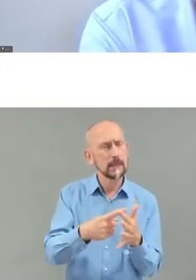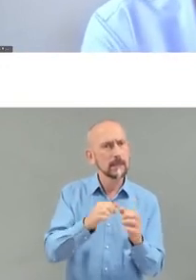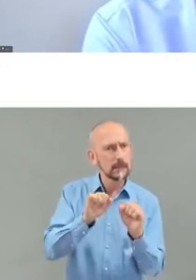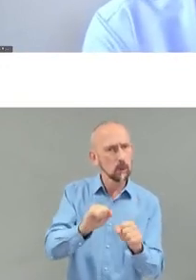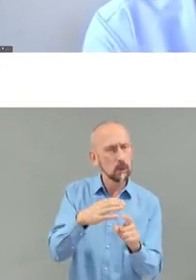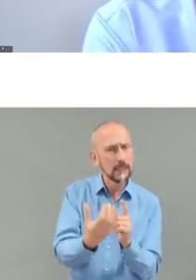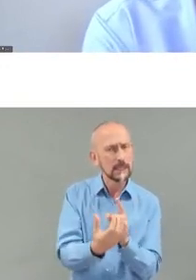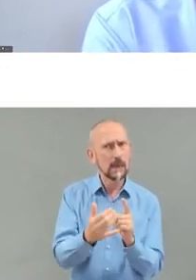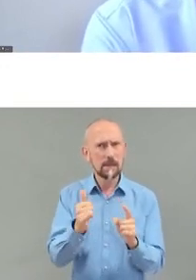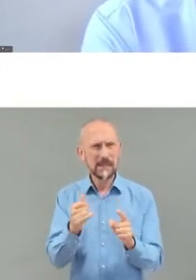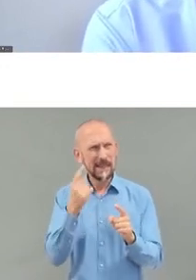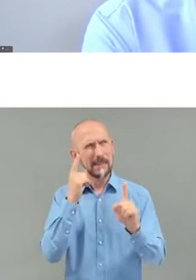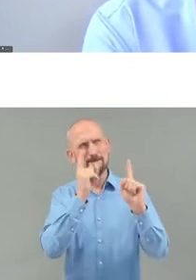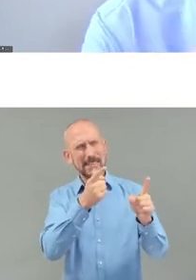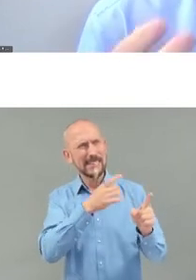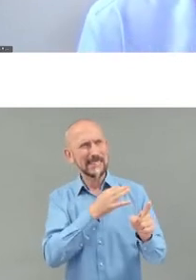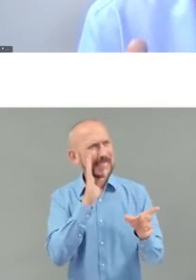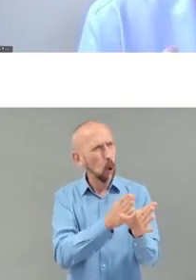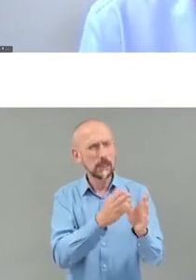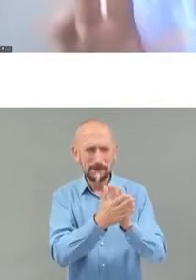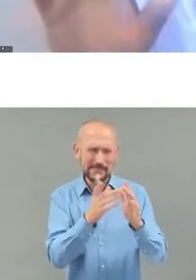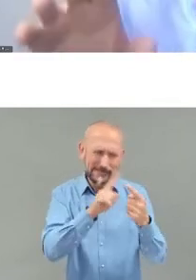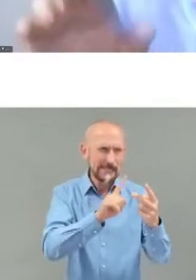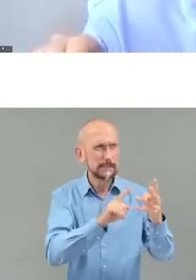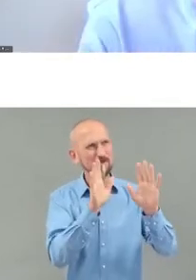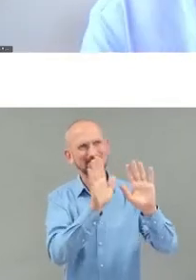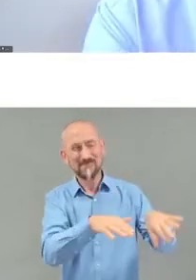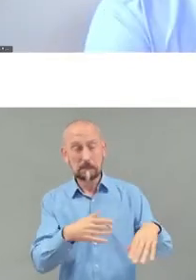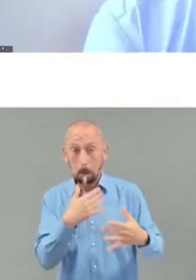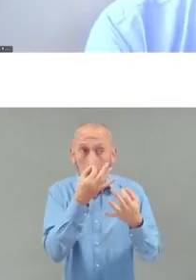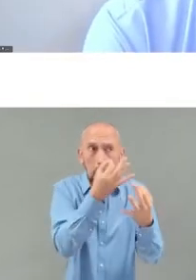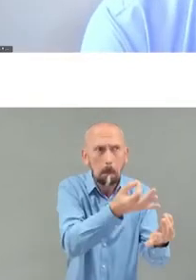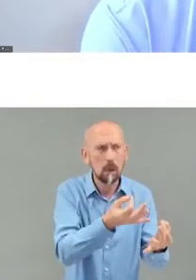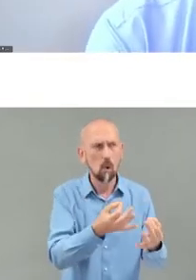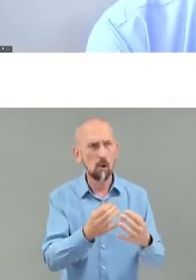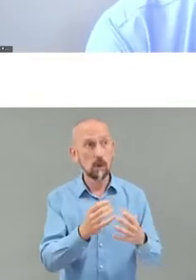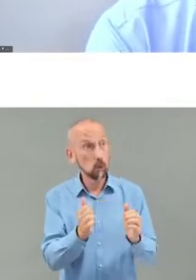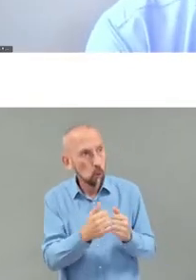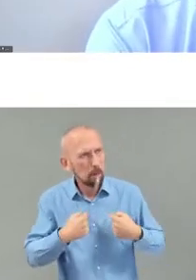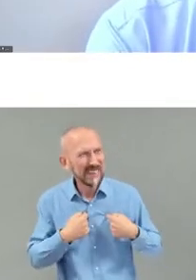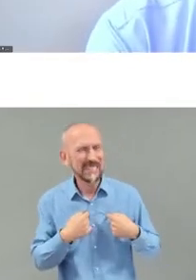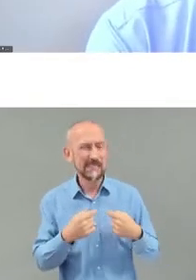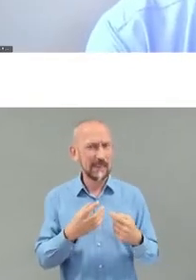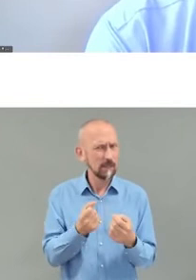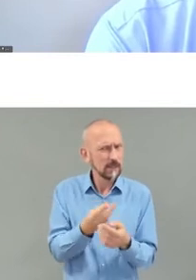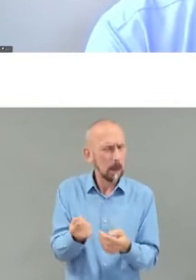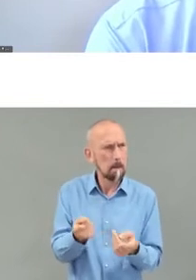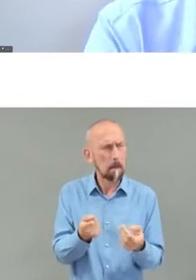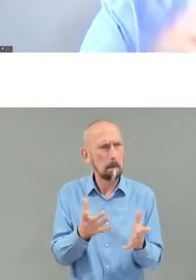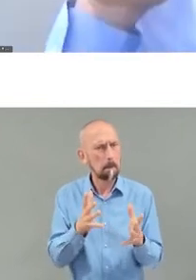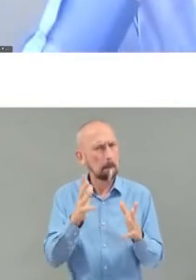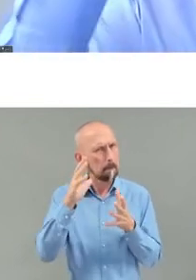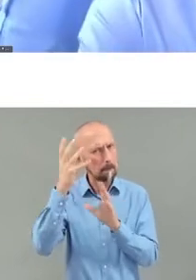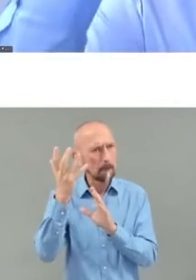attractive career to go into, whether that is something for me. And I think that is a really important point. I